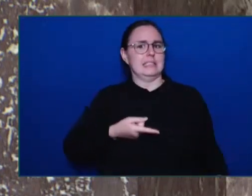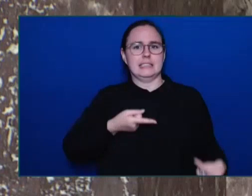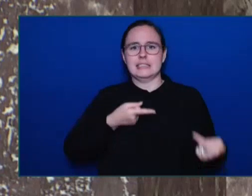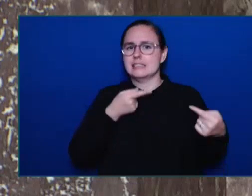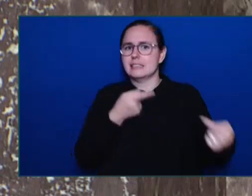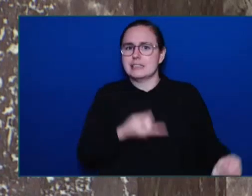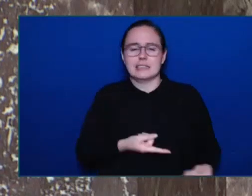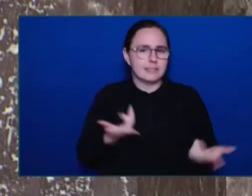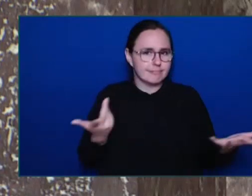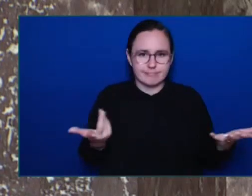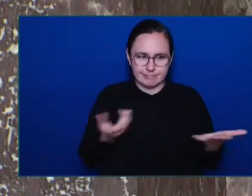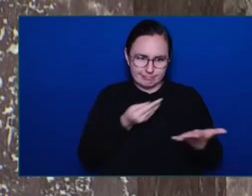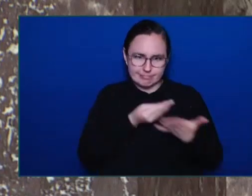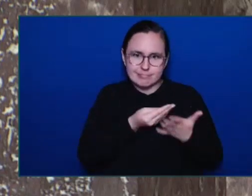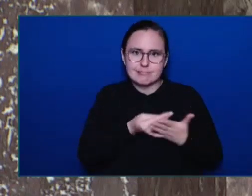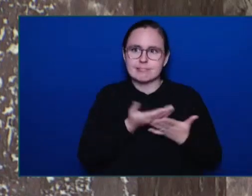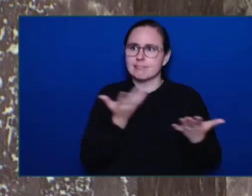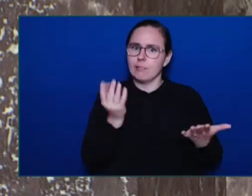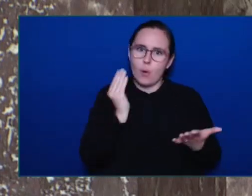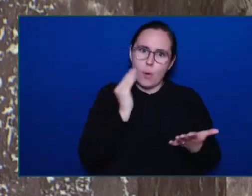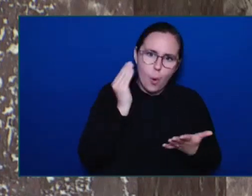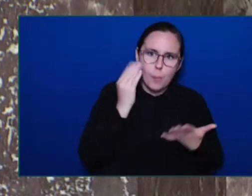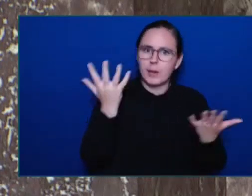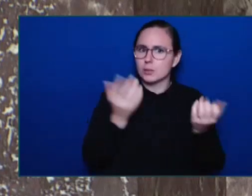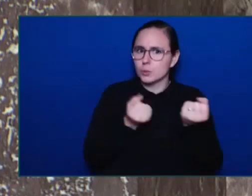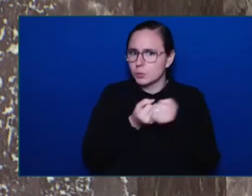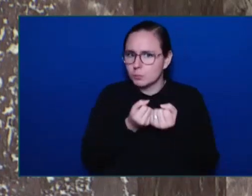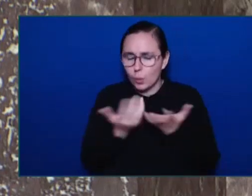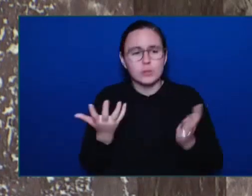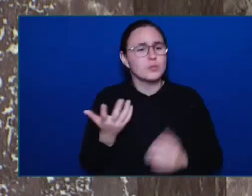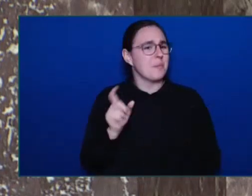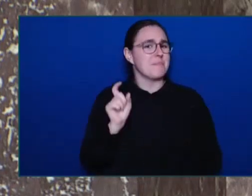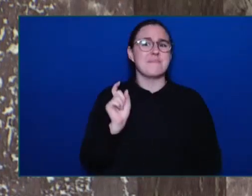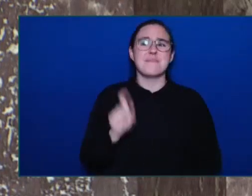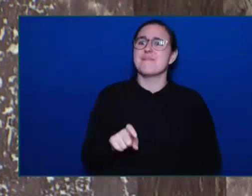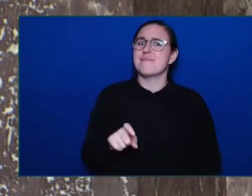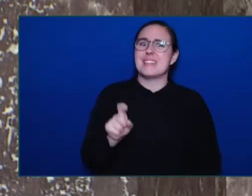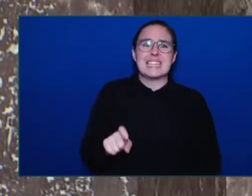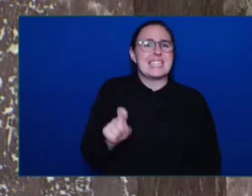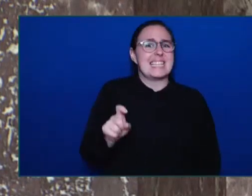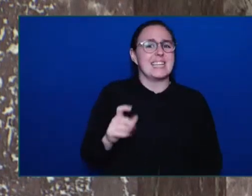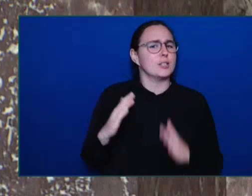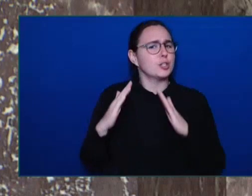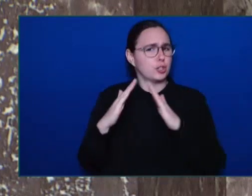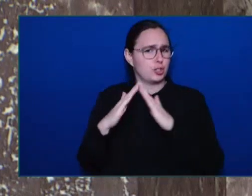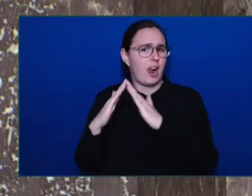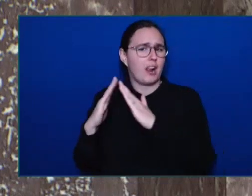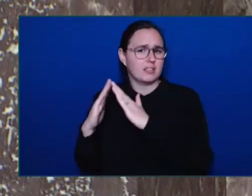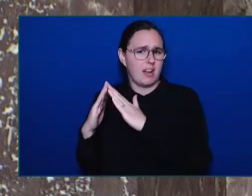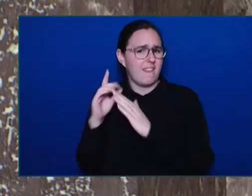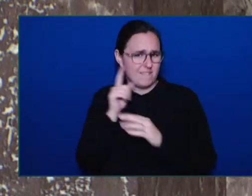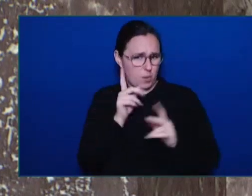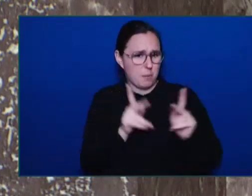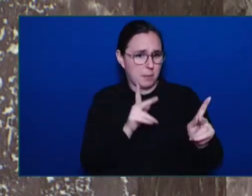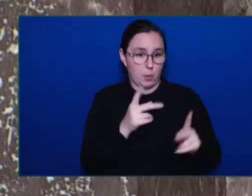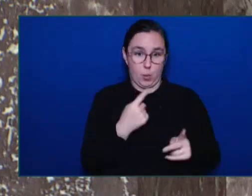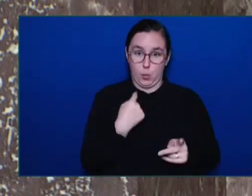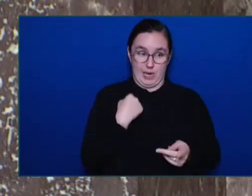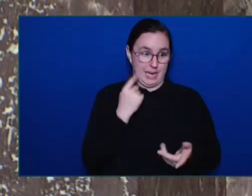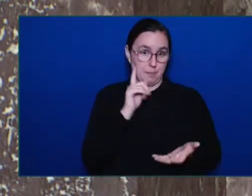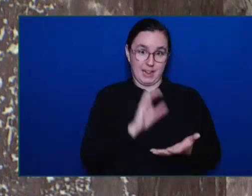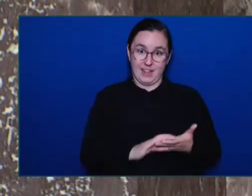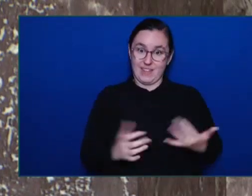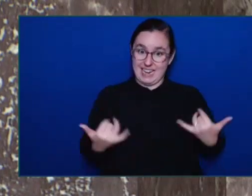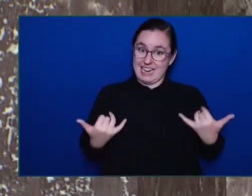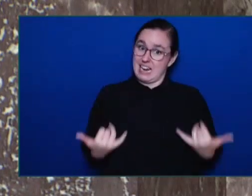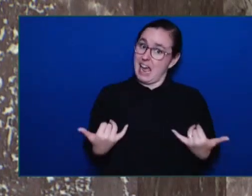doing that. I just shared an update with the member. We have enough shelter spaces. It's our belief that the shelter spaces are safer than the encampments. We've always